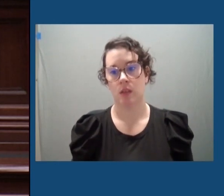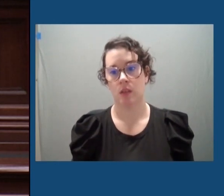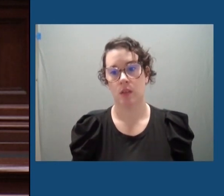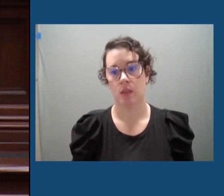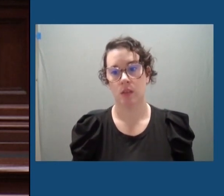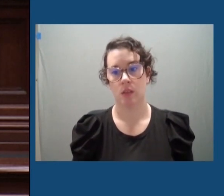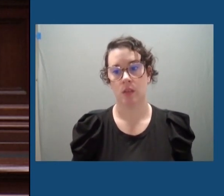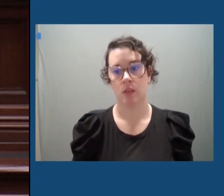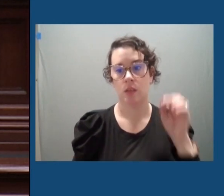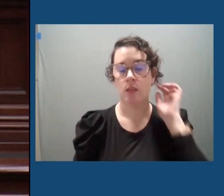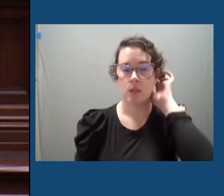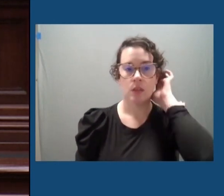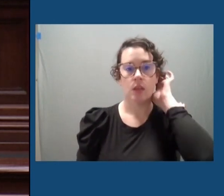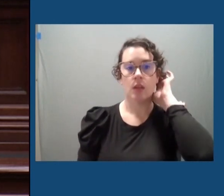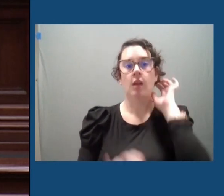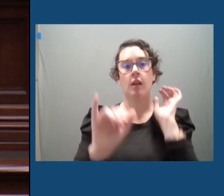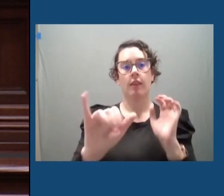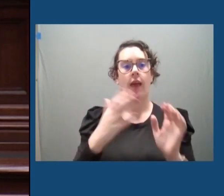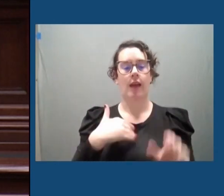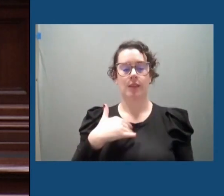Quoting the philosopher Taylor Swift,